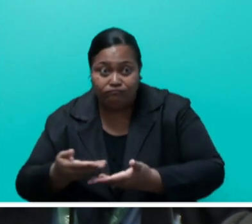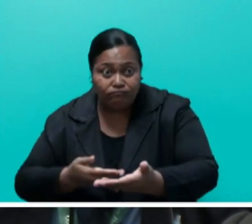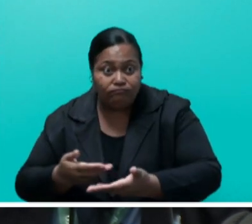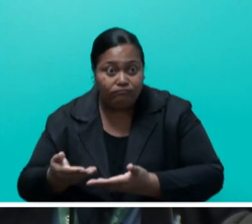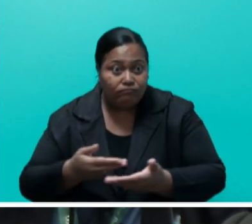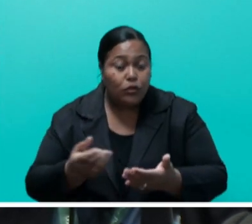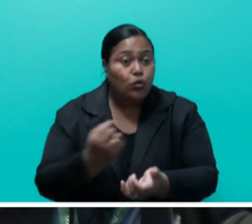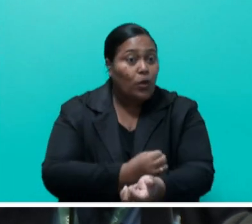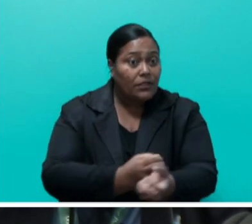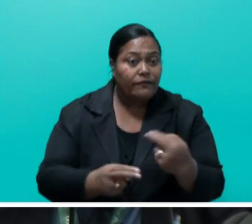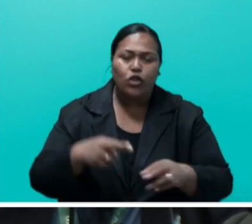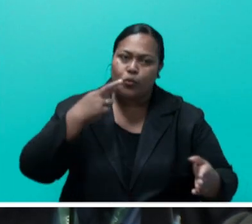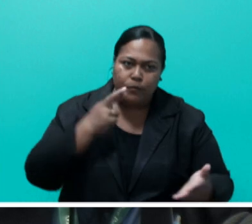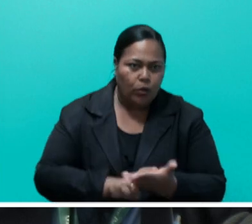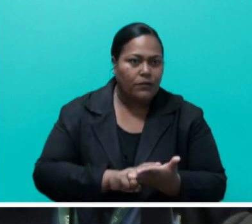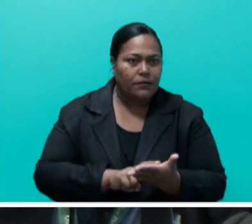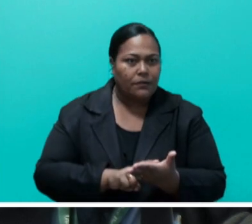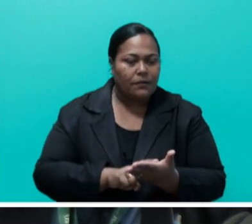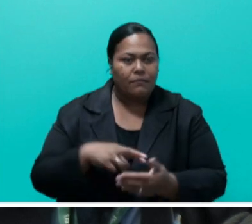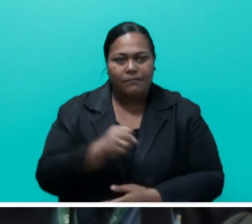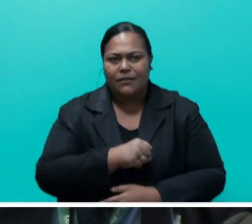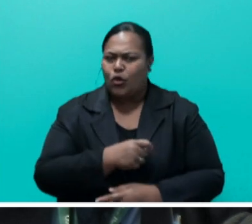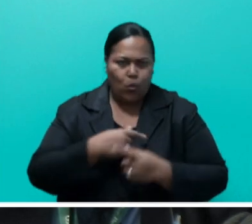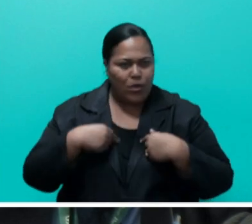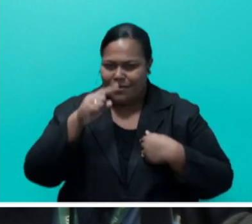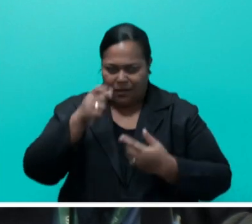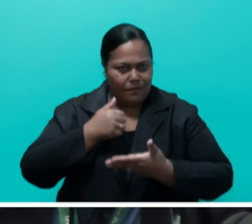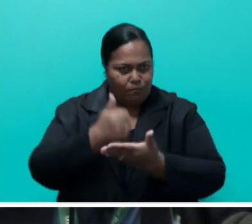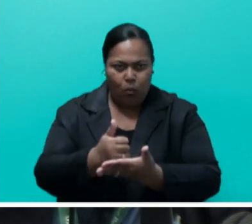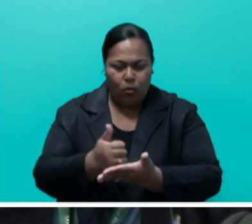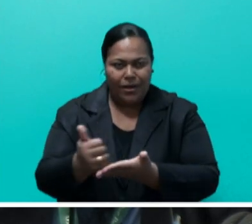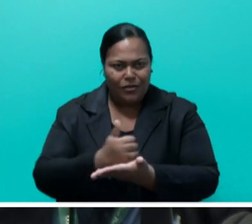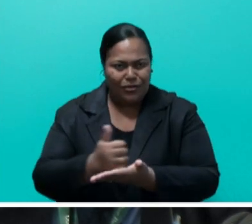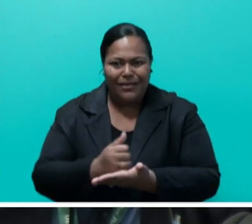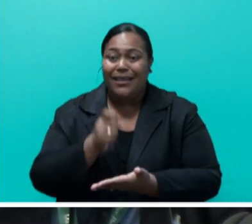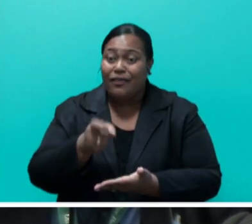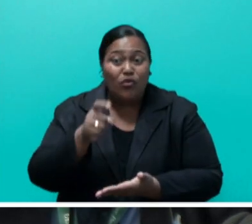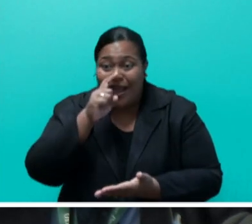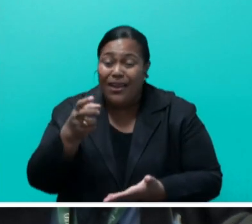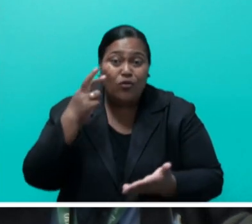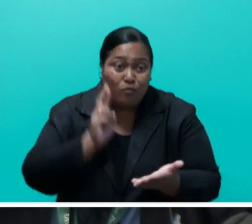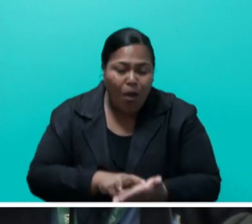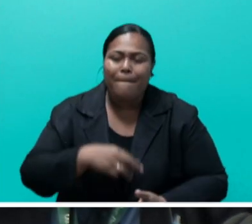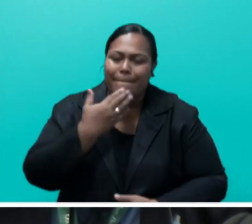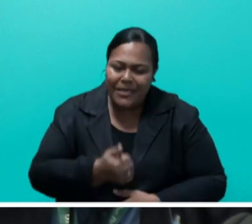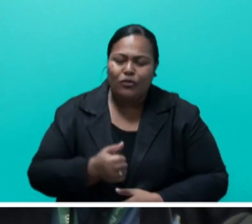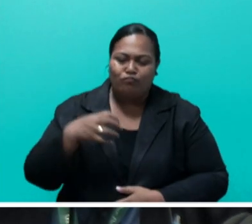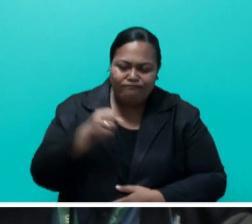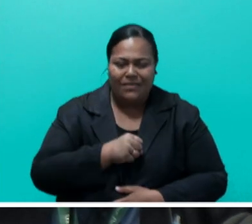them. We cannot condone these actions if we do not report them. We must report